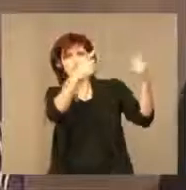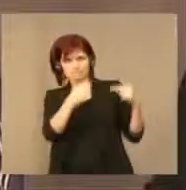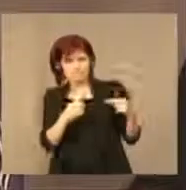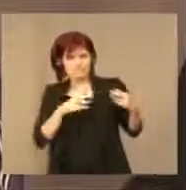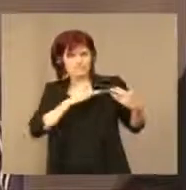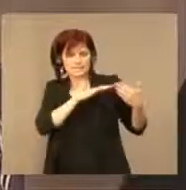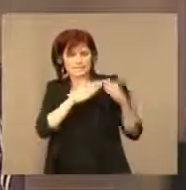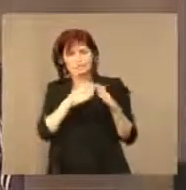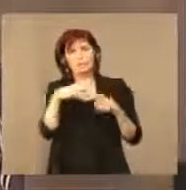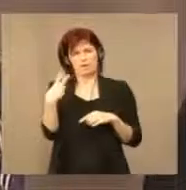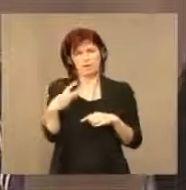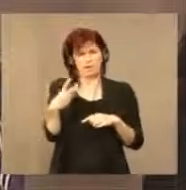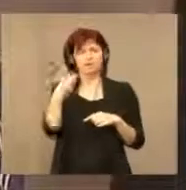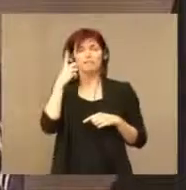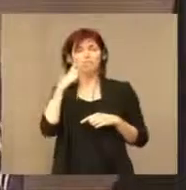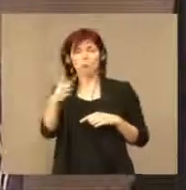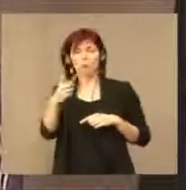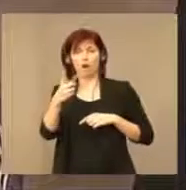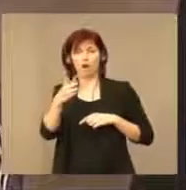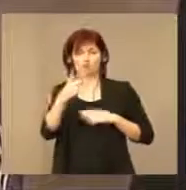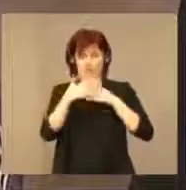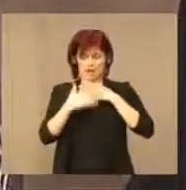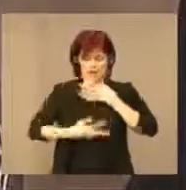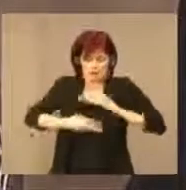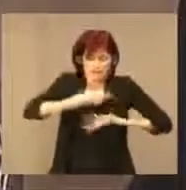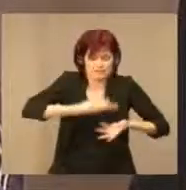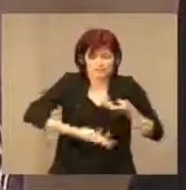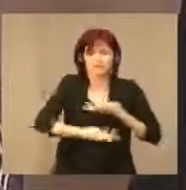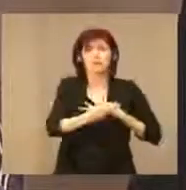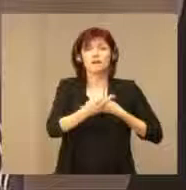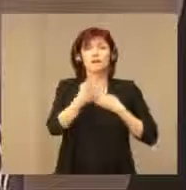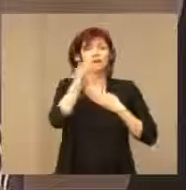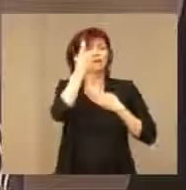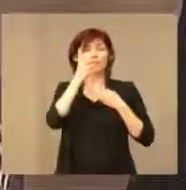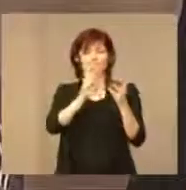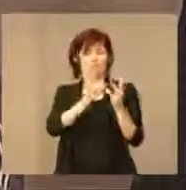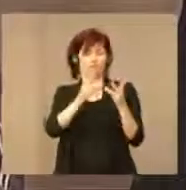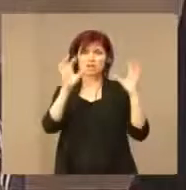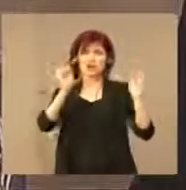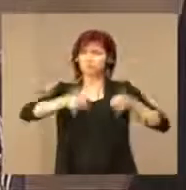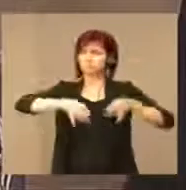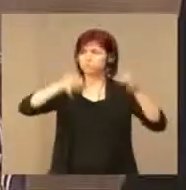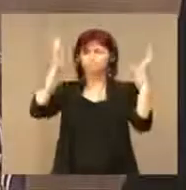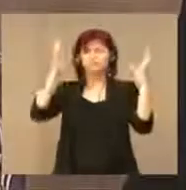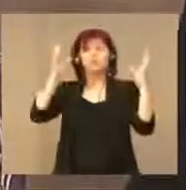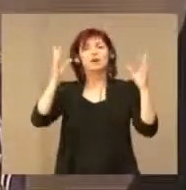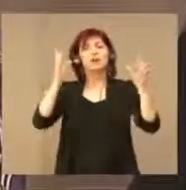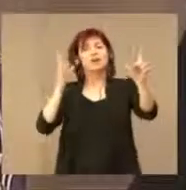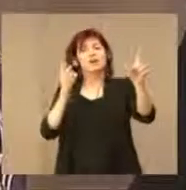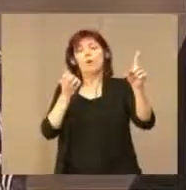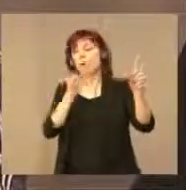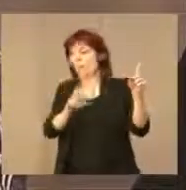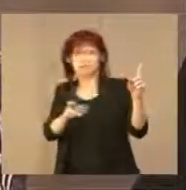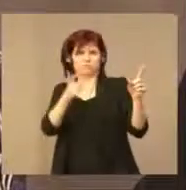And sometimes the weather is unpredictable. but sometimes they stay in, or